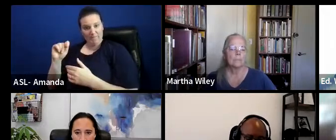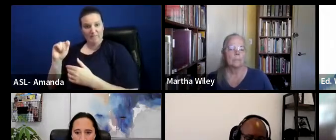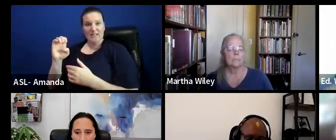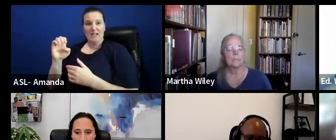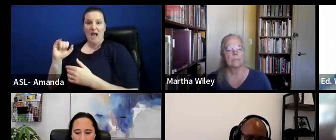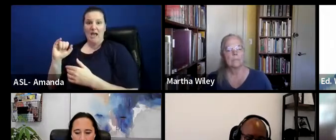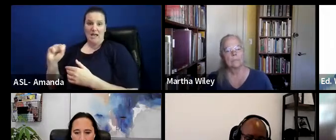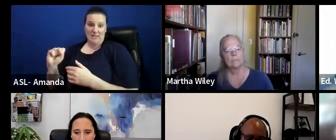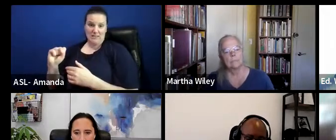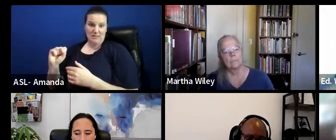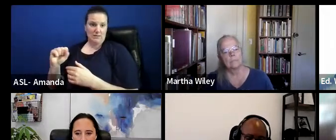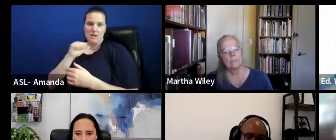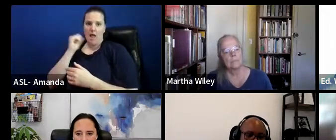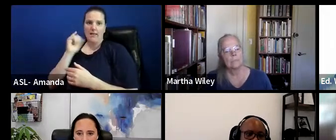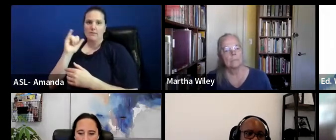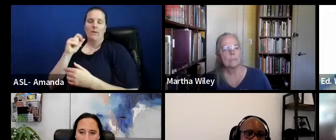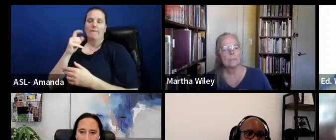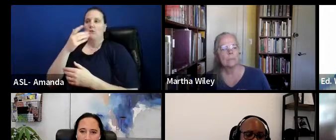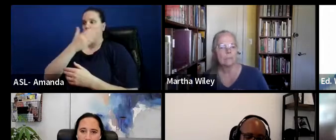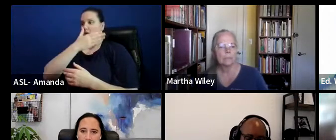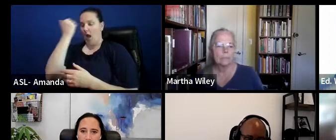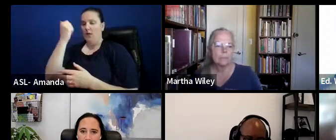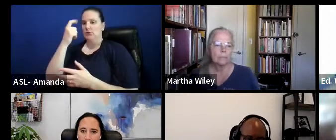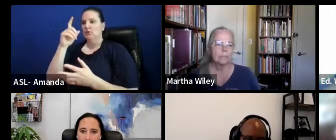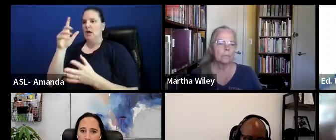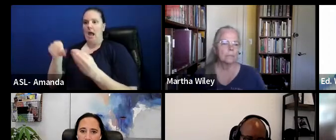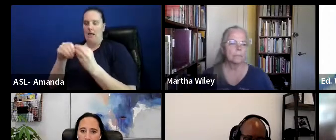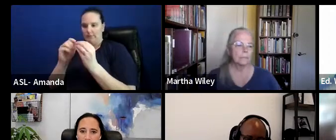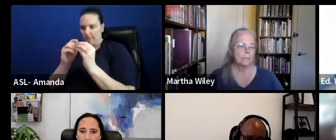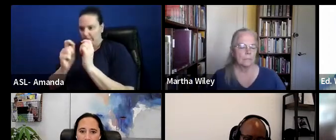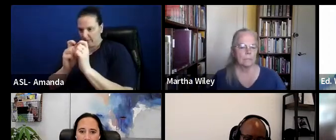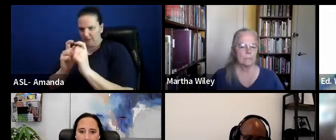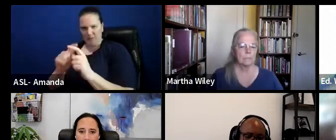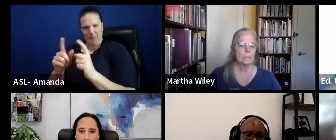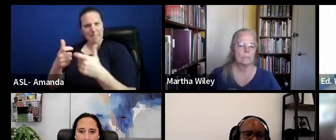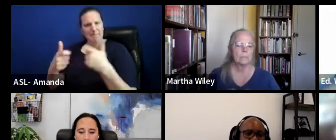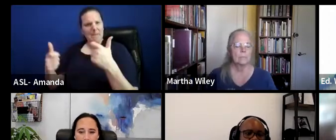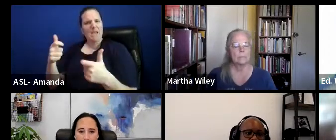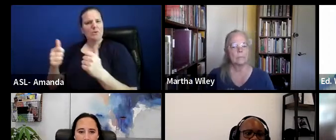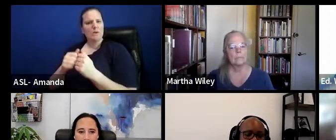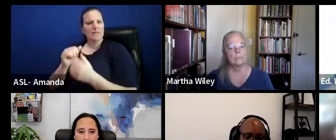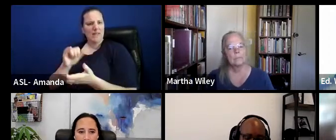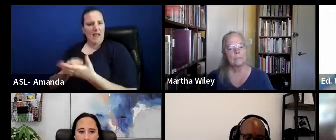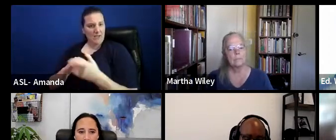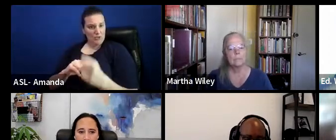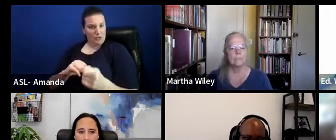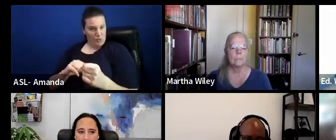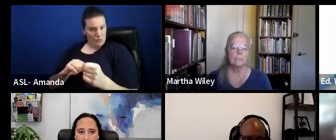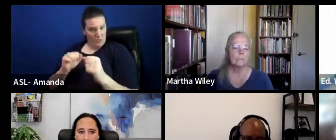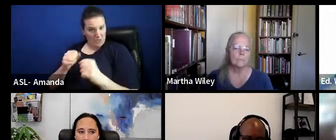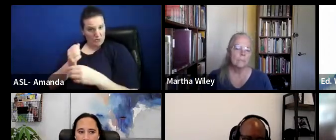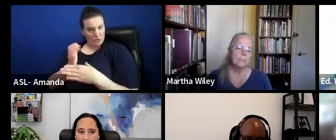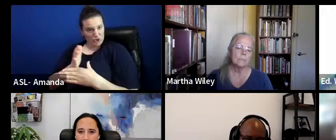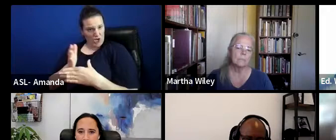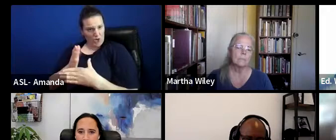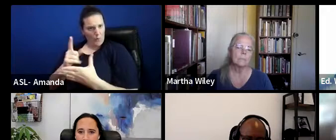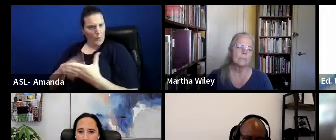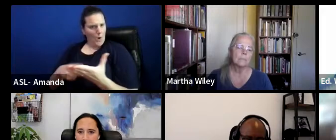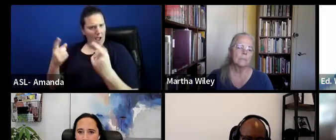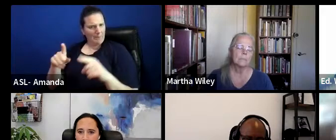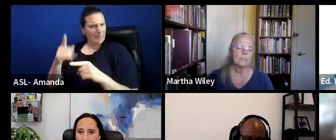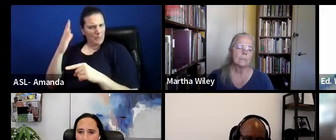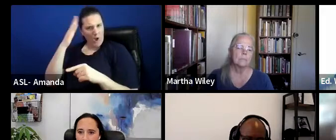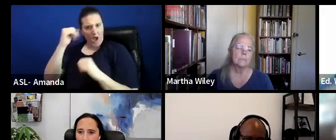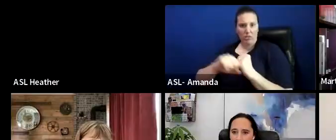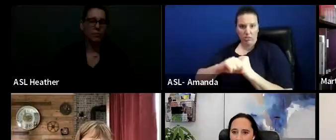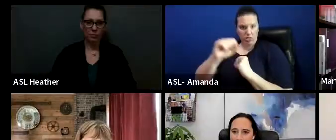like, someone forgot to capitalize some letters. It's something probably bigger than that, right? And so I was curious are you at liberty to share with us, like what did happen or why are